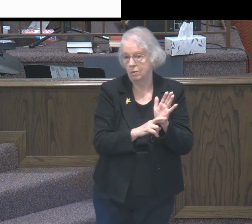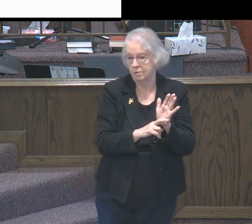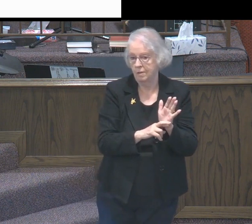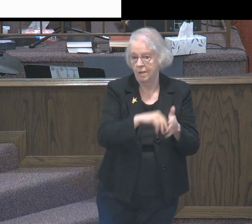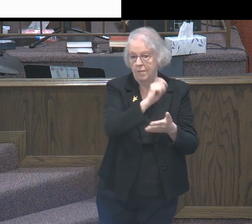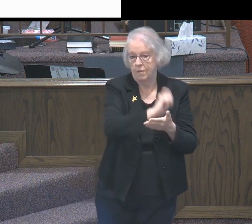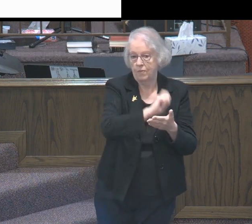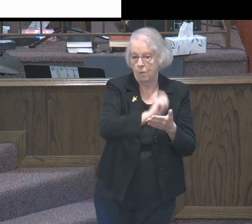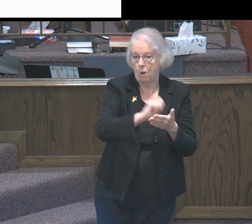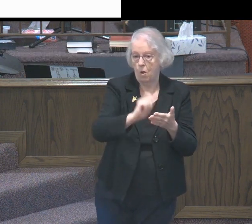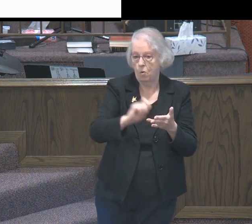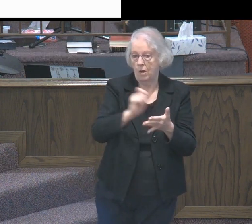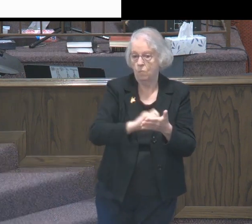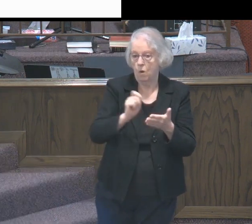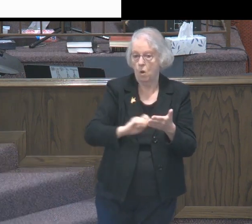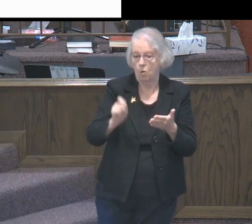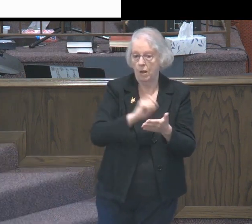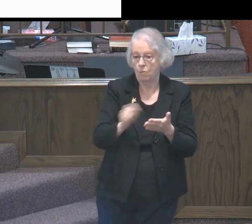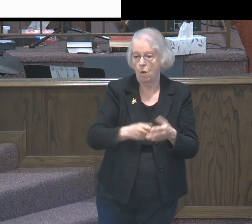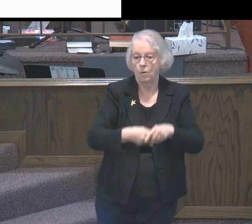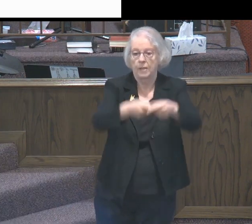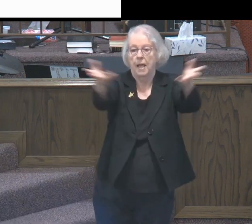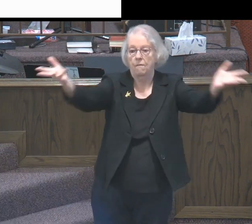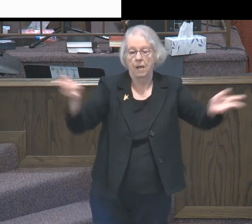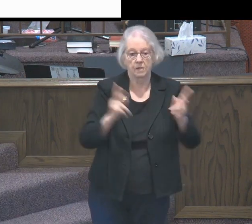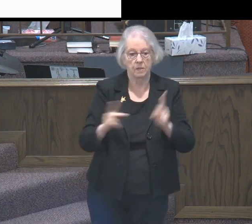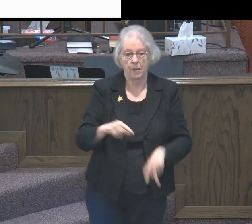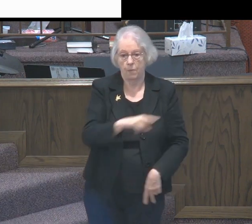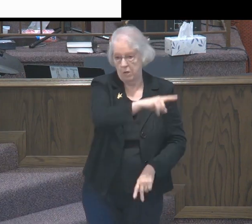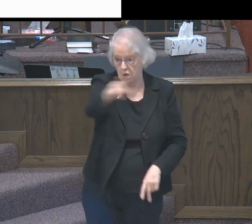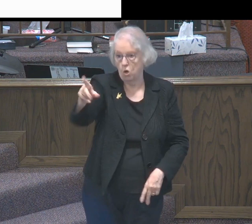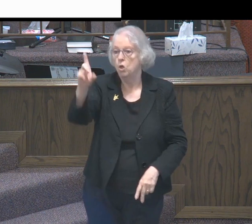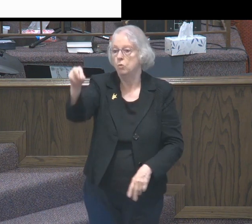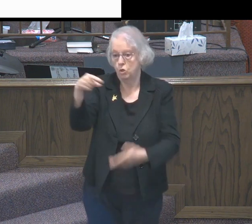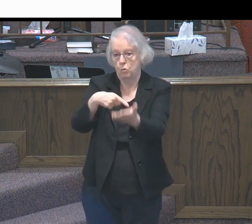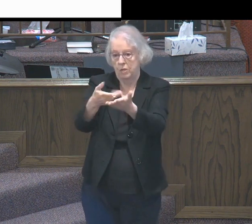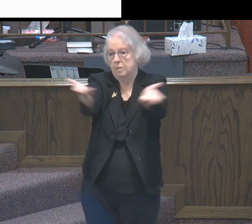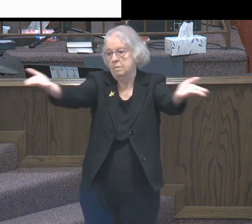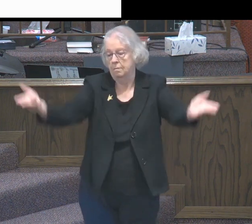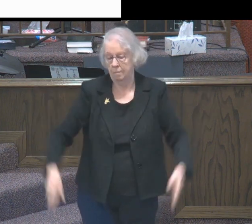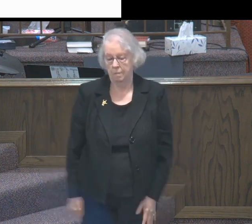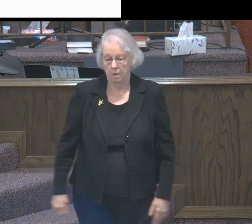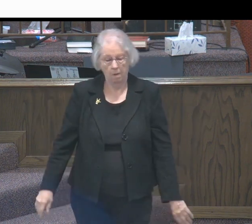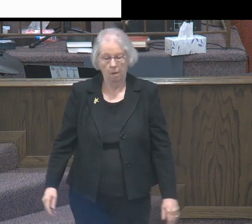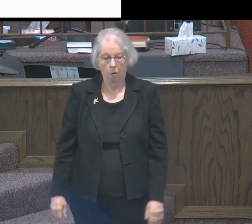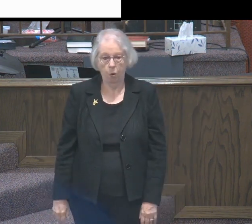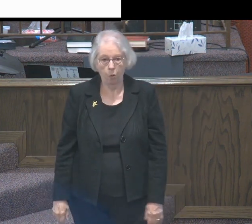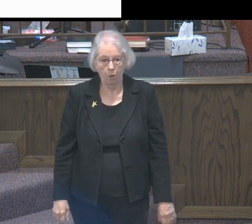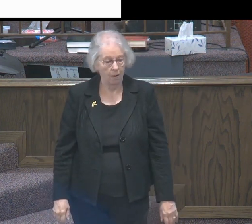Verse 6, verse 5.